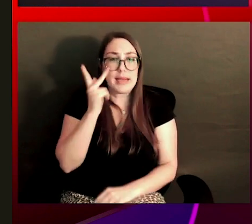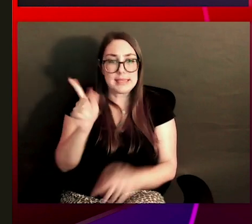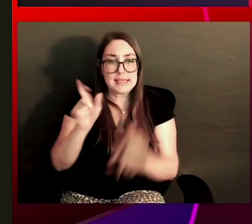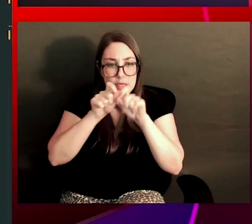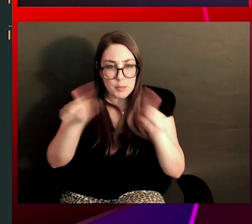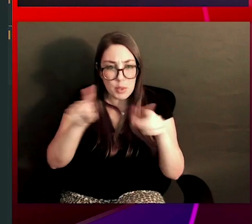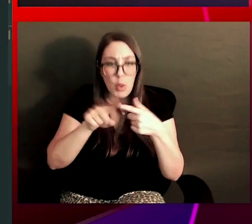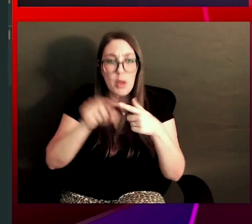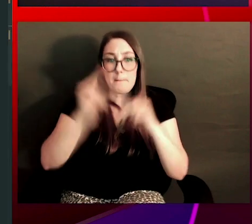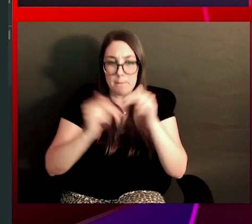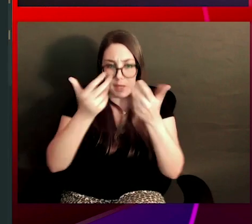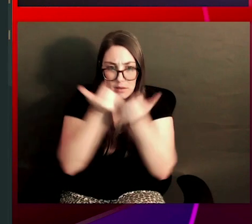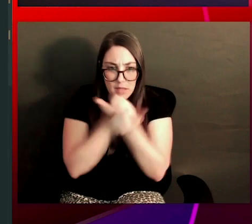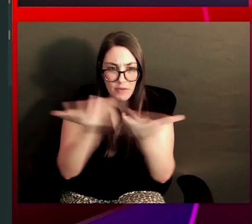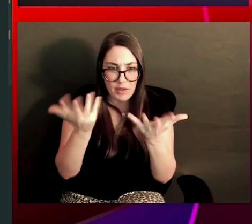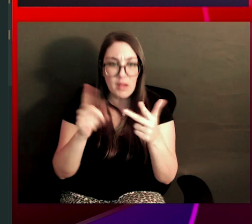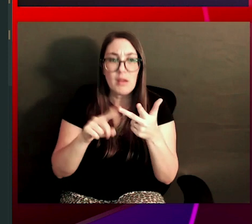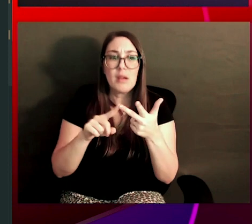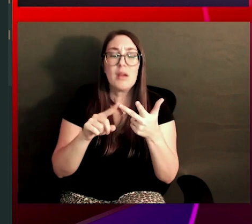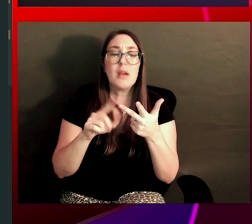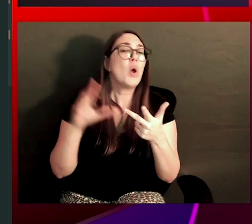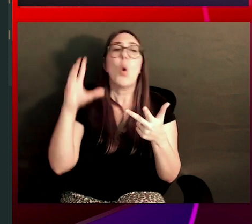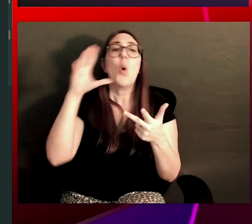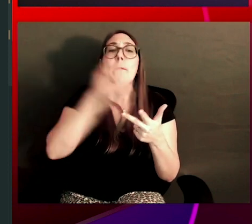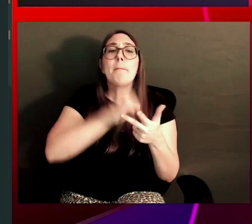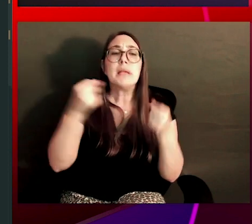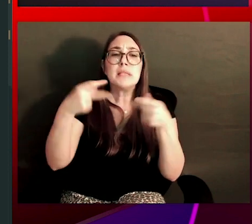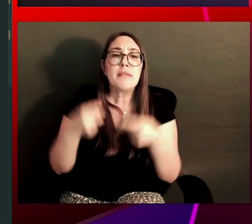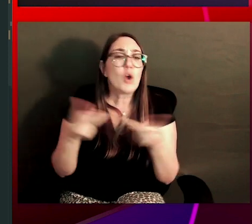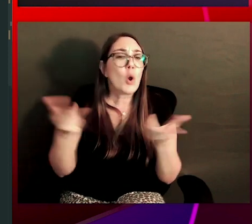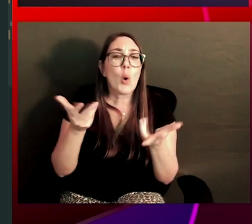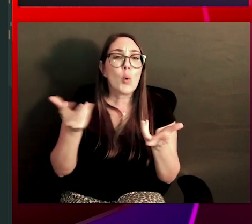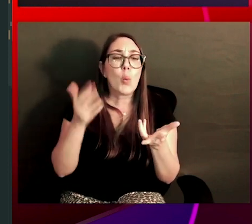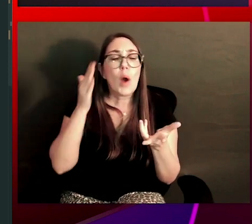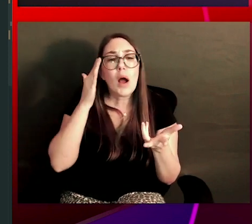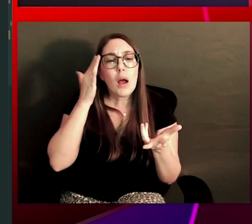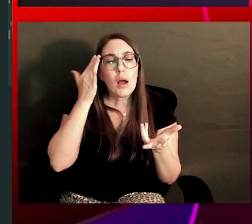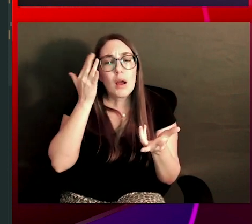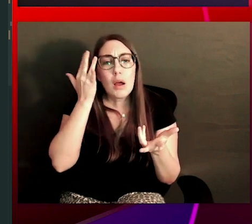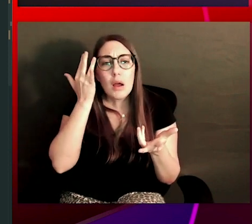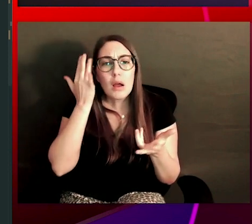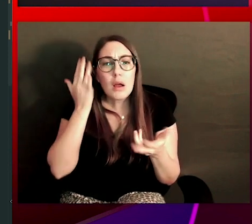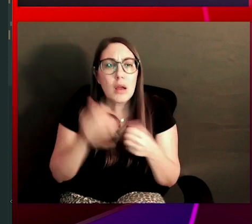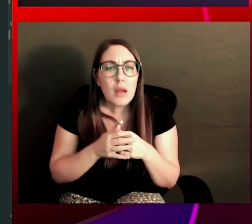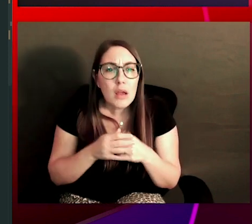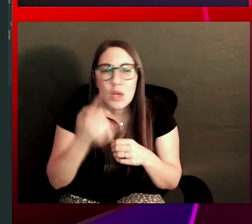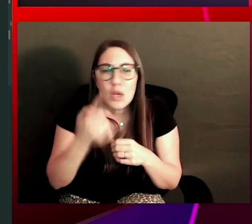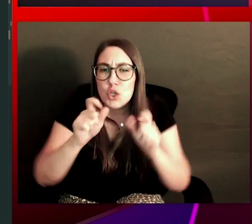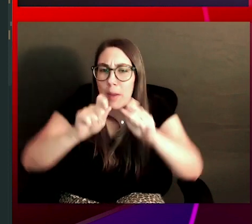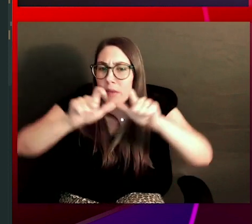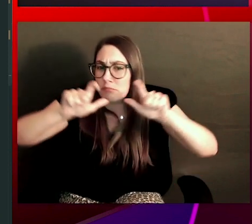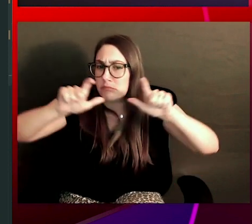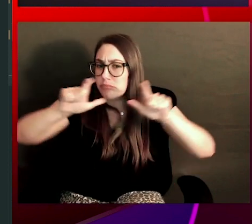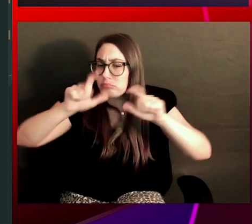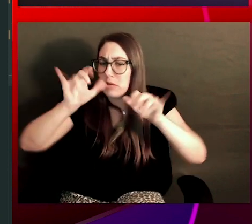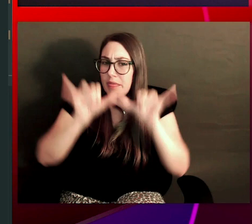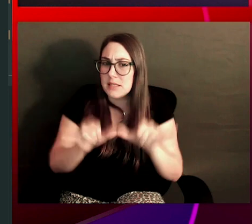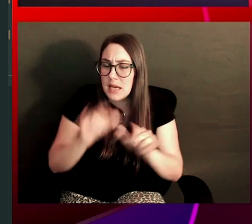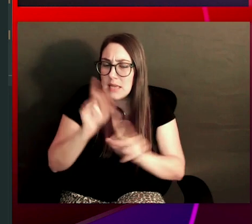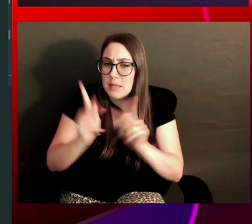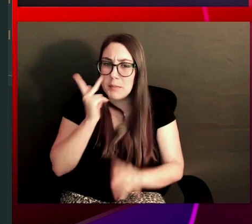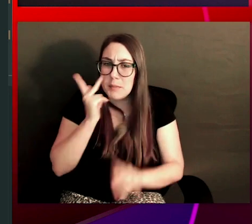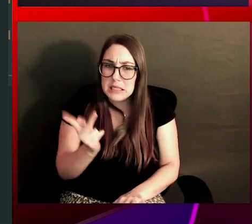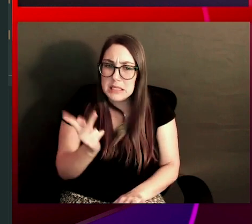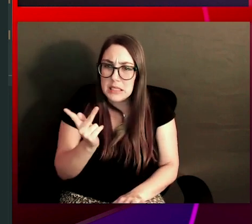built. What did I miss in the code? Yeah, let's. Amazon Translate Can you increase the size so people can see this? 1 second.